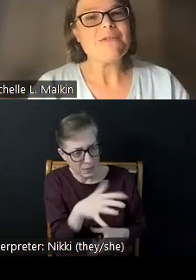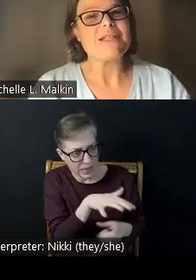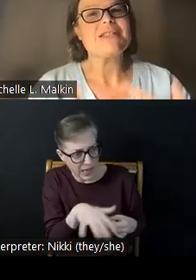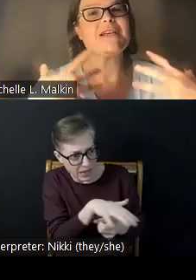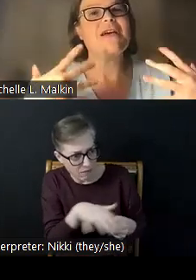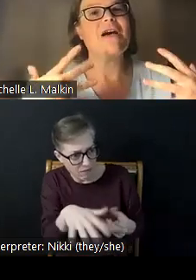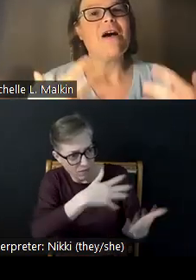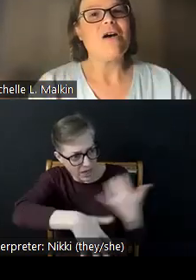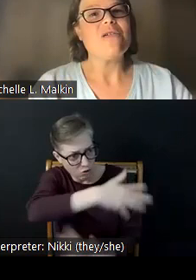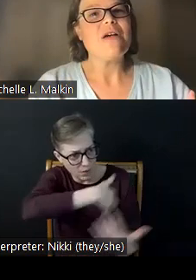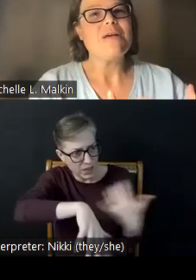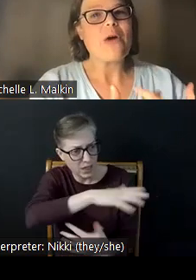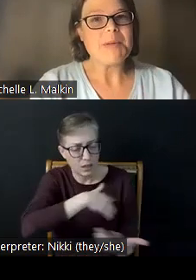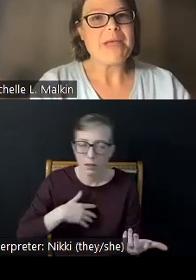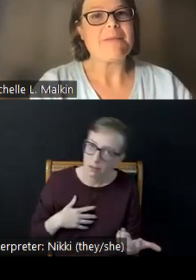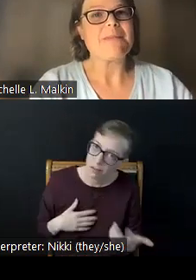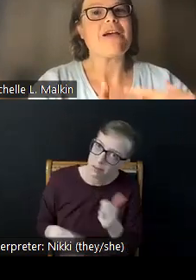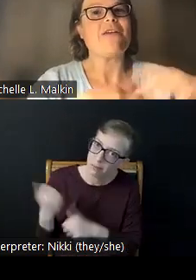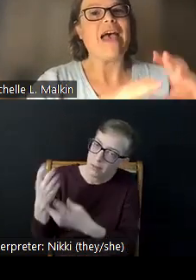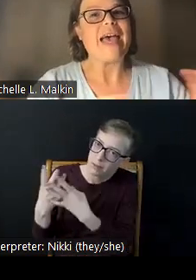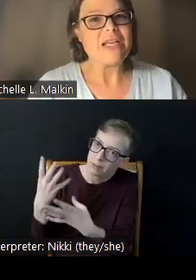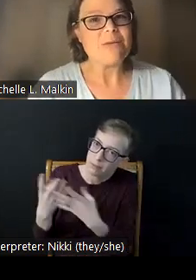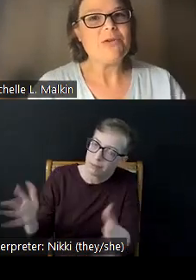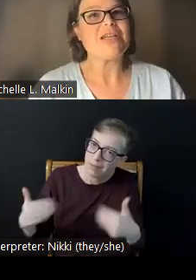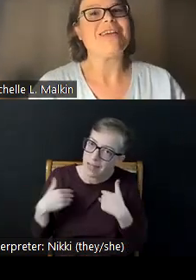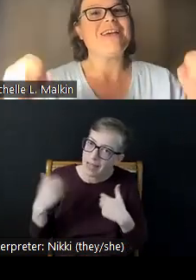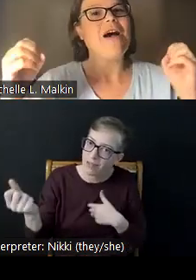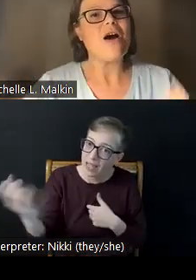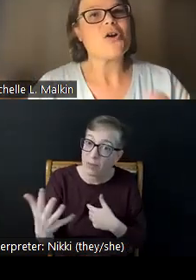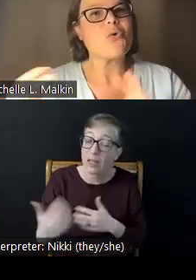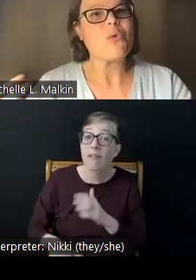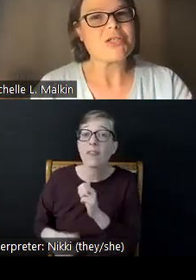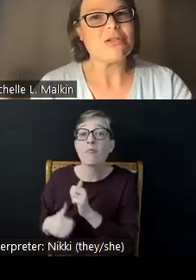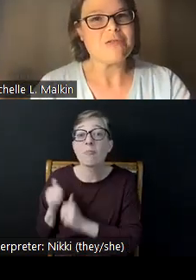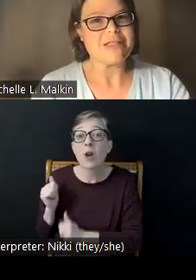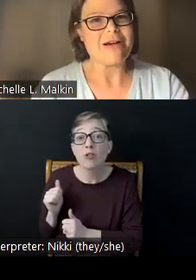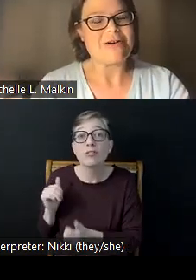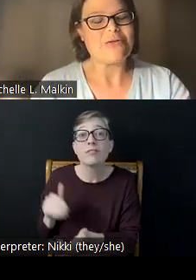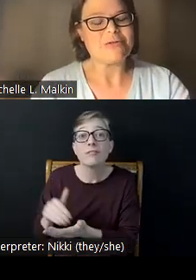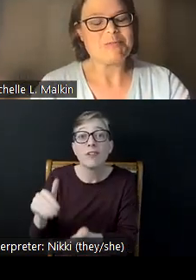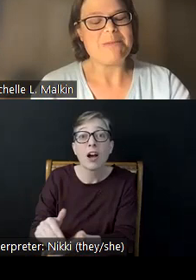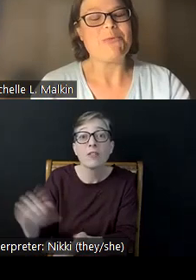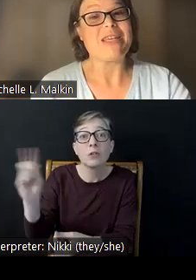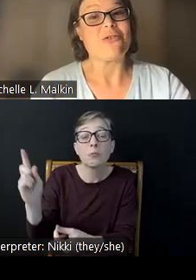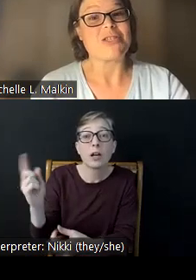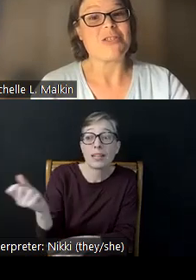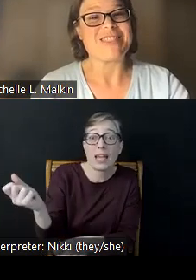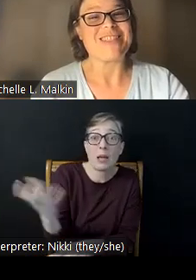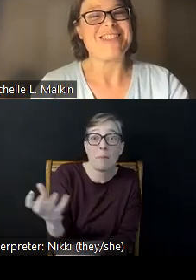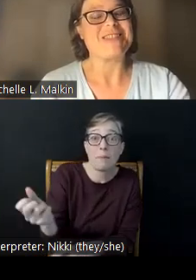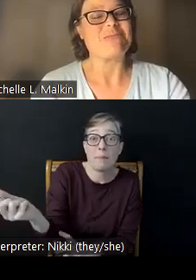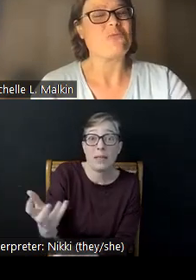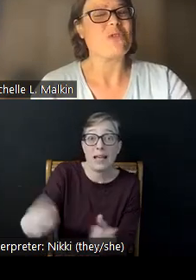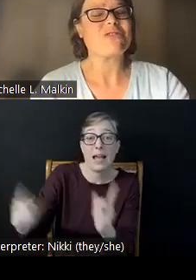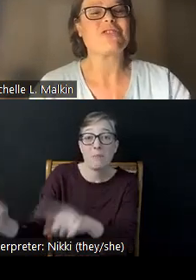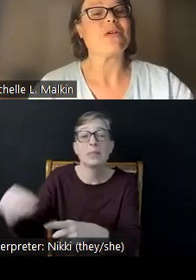highest prevalence of problem gambling of any community are those people within correctional